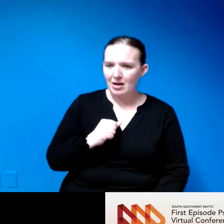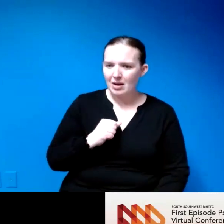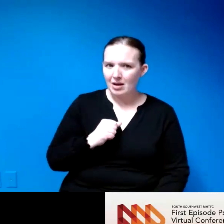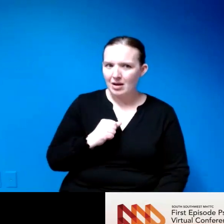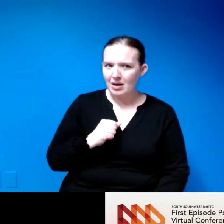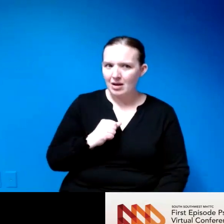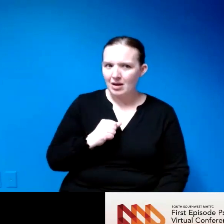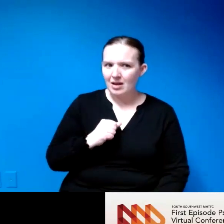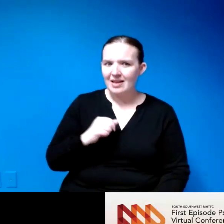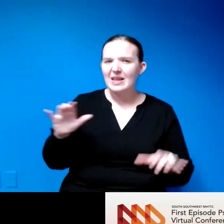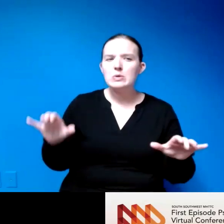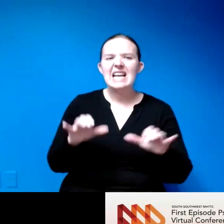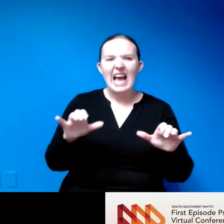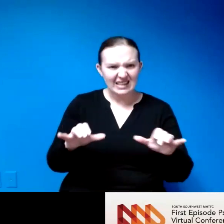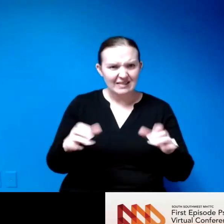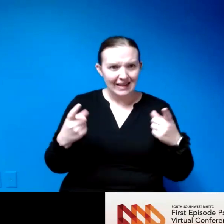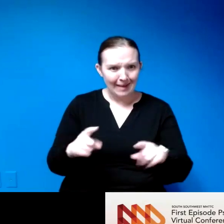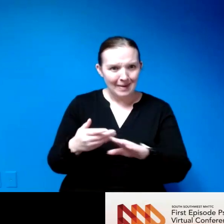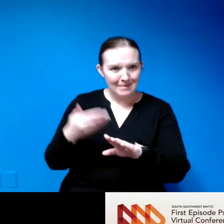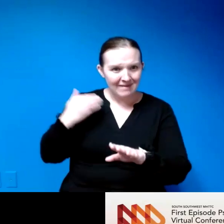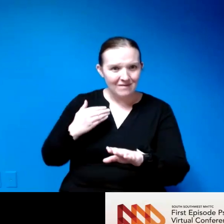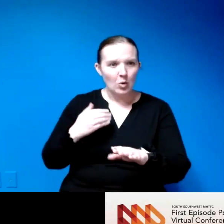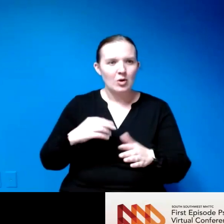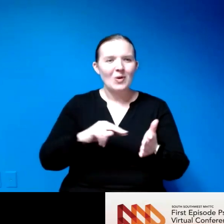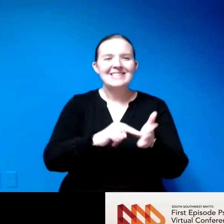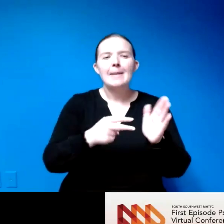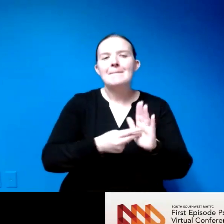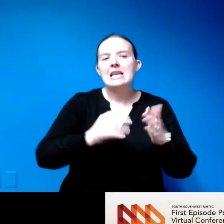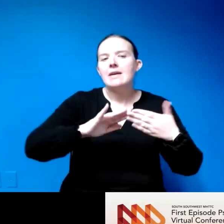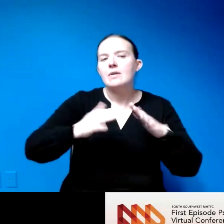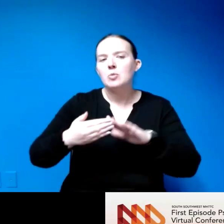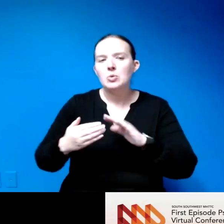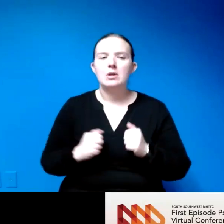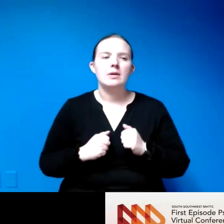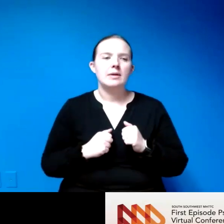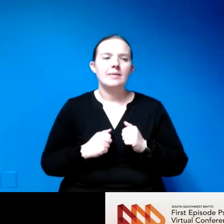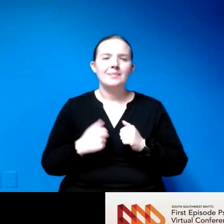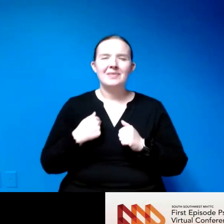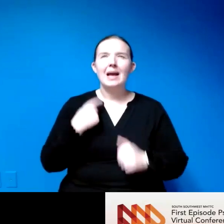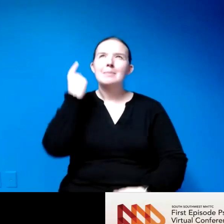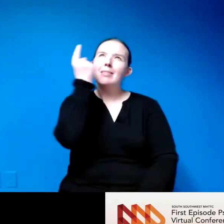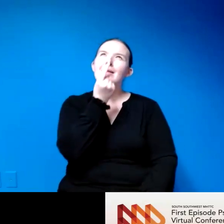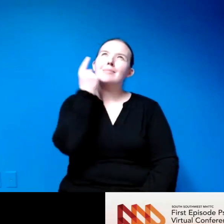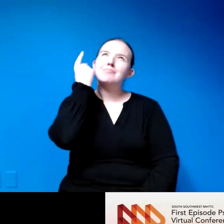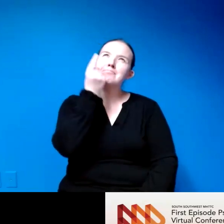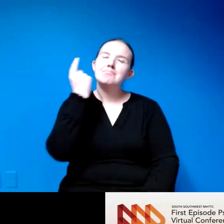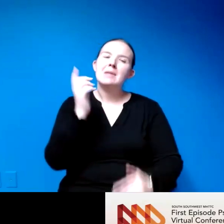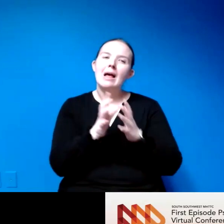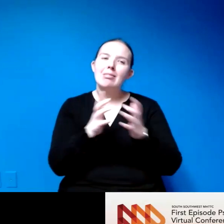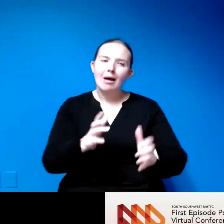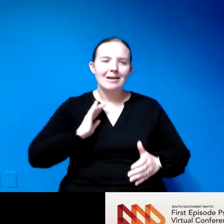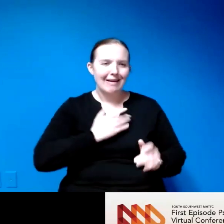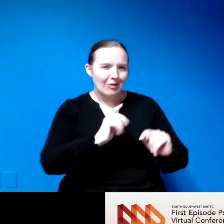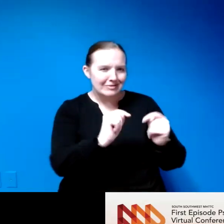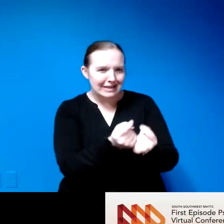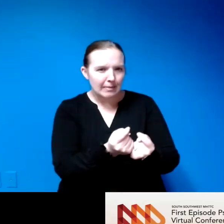during the activity before the presentation, define community. And that's something that I've been thinking a lot and thinking with our team.